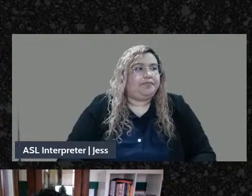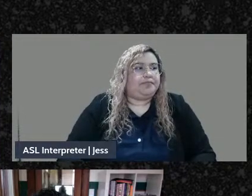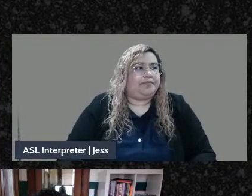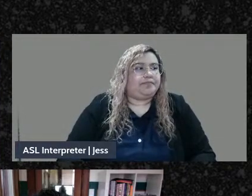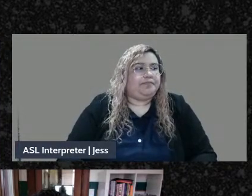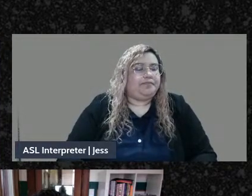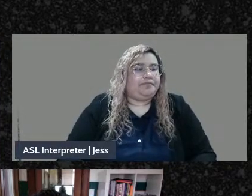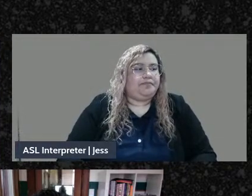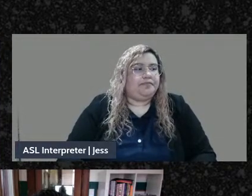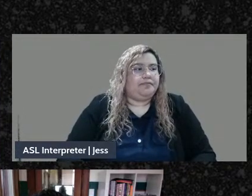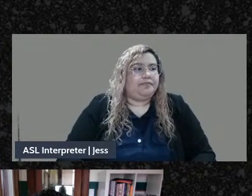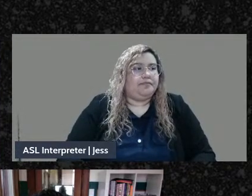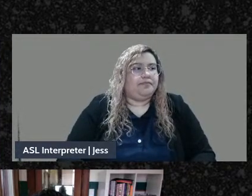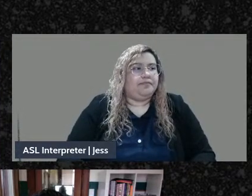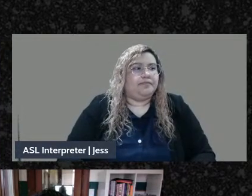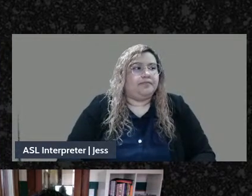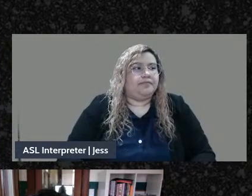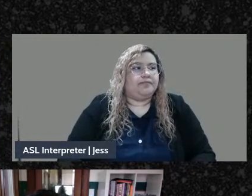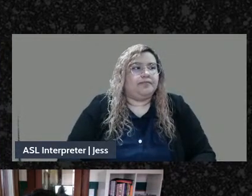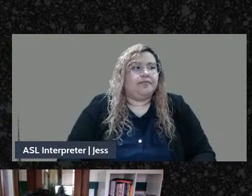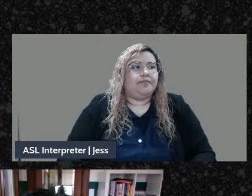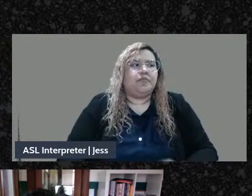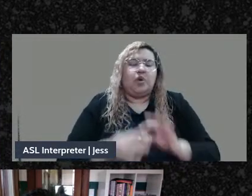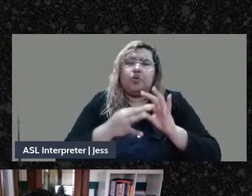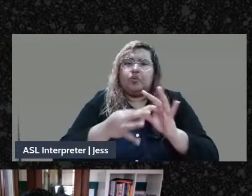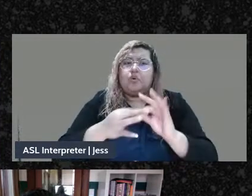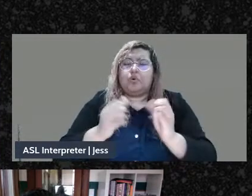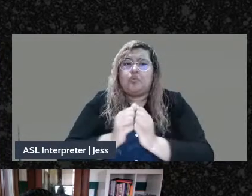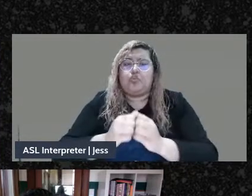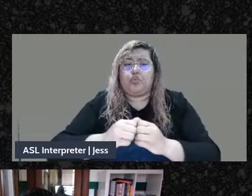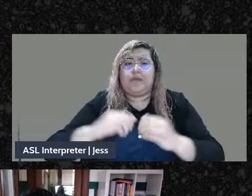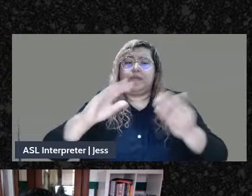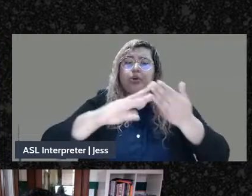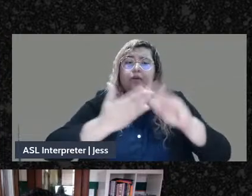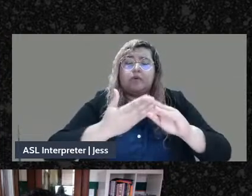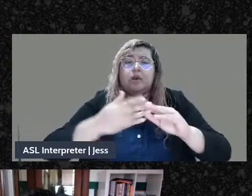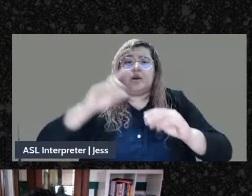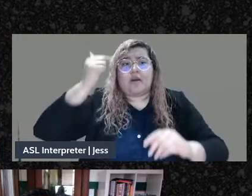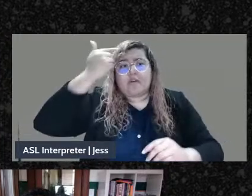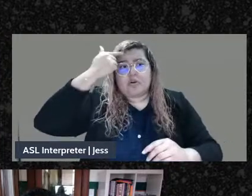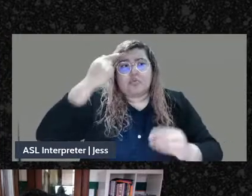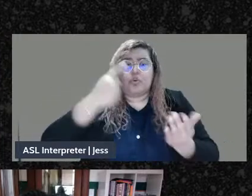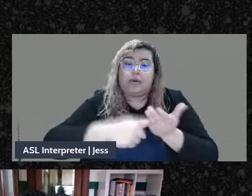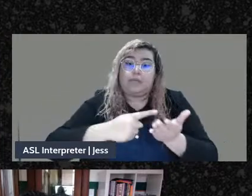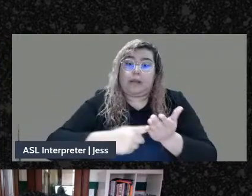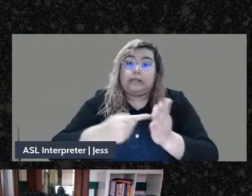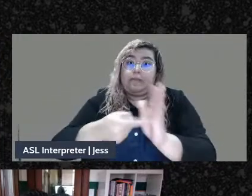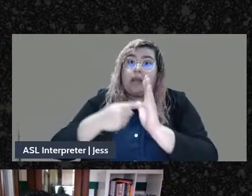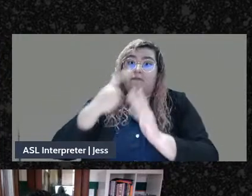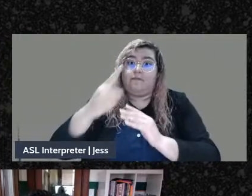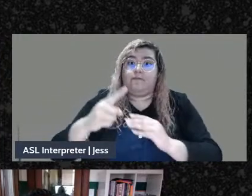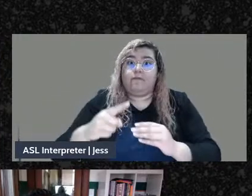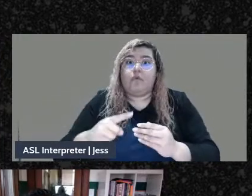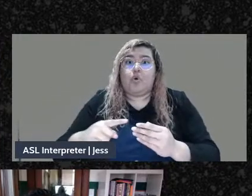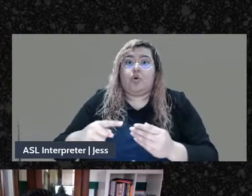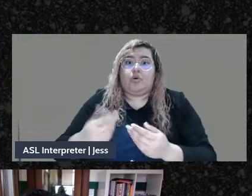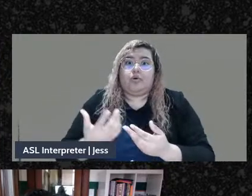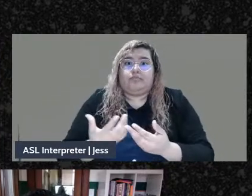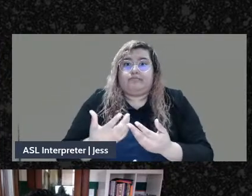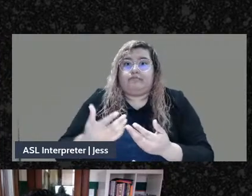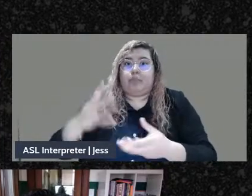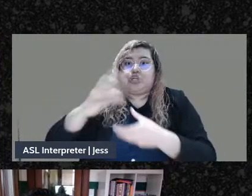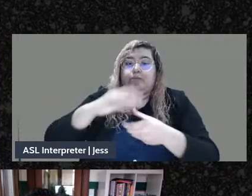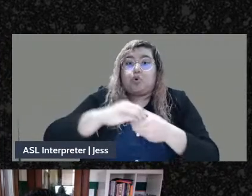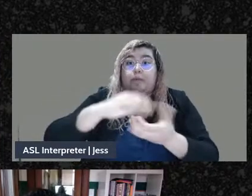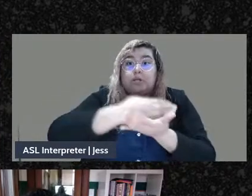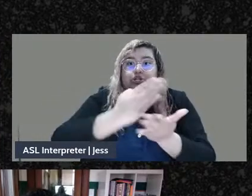sort of our relationship to municipal governance, when we made the demand about participatory budgeting, a big part of it was, look, we know that